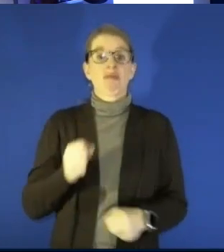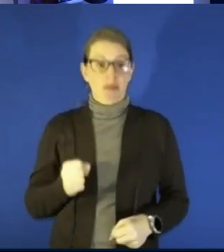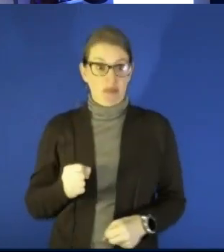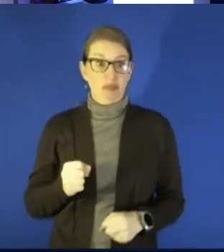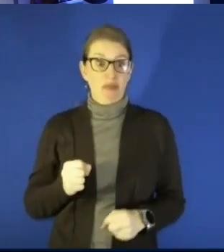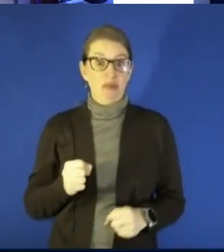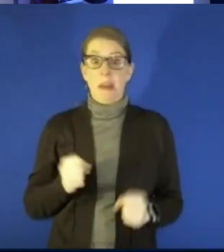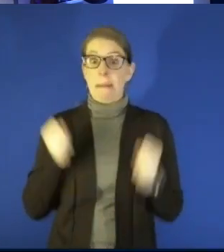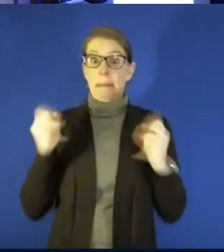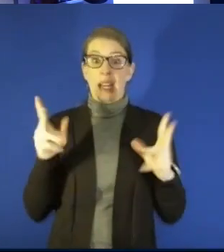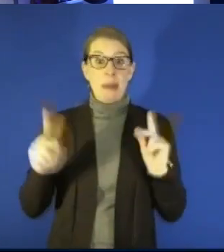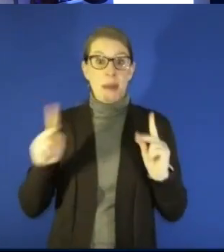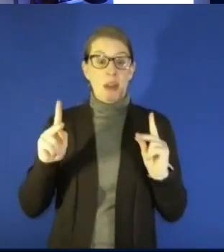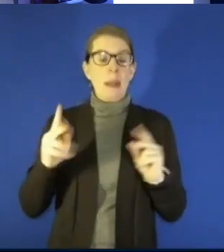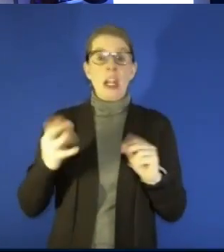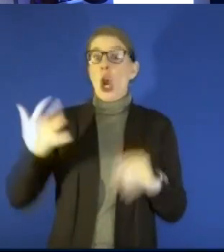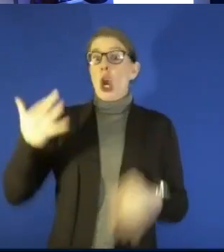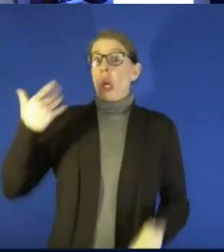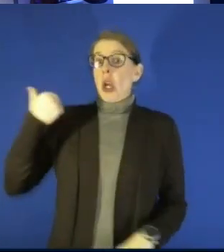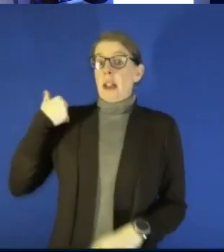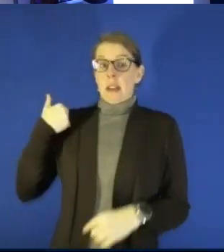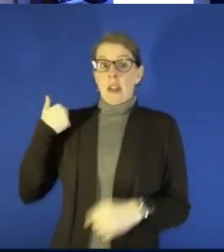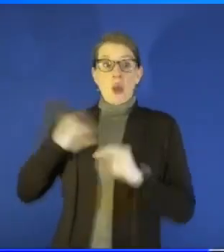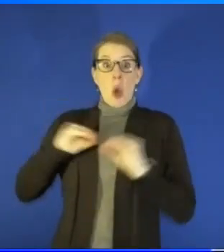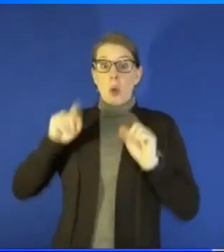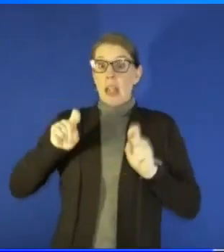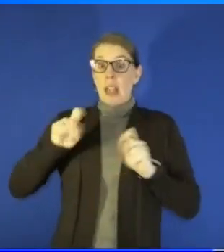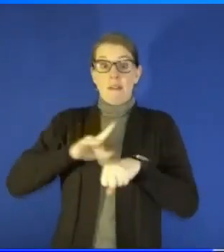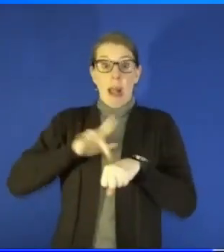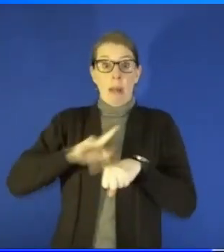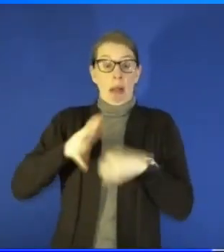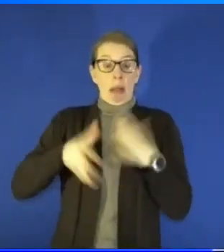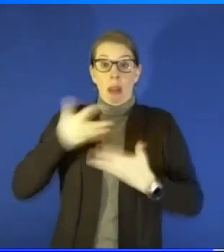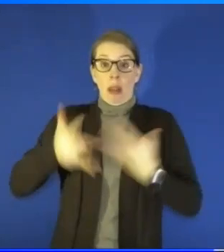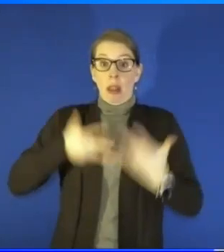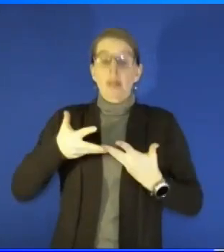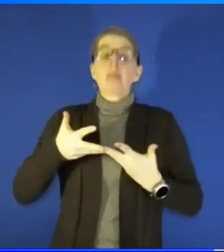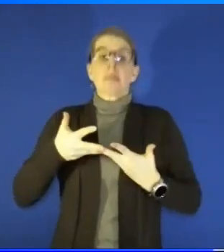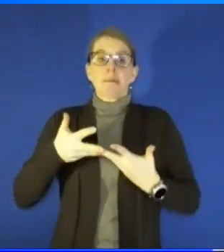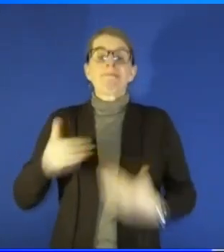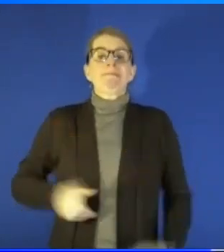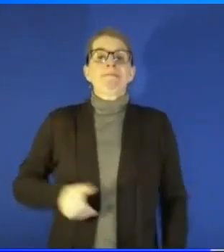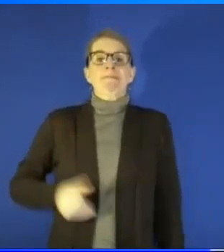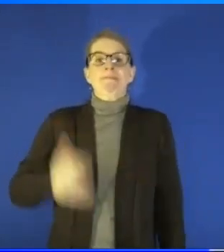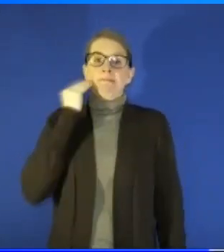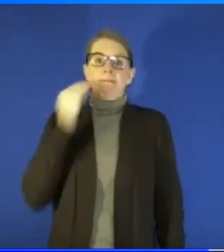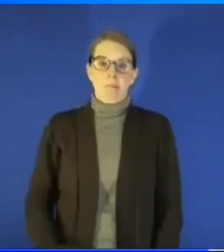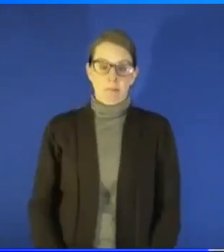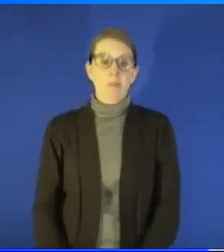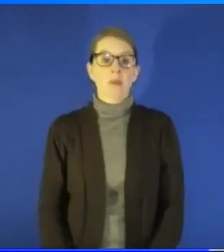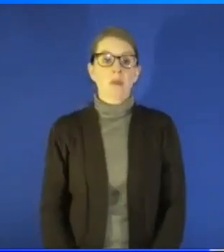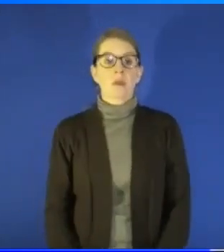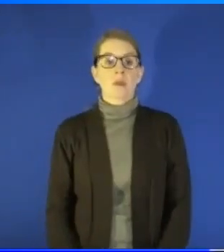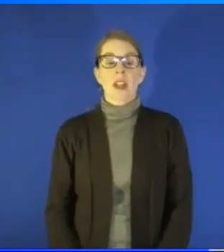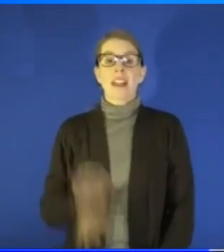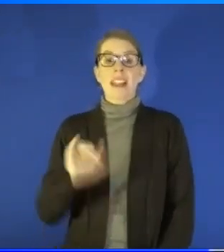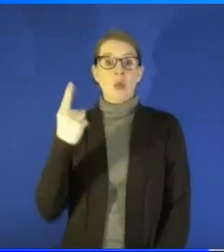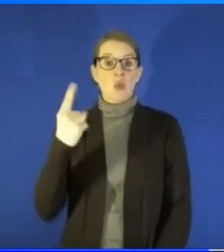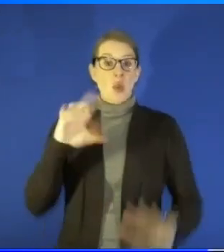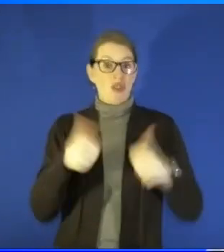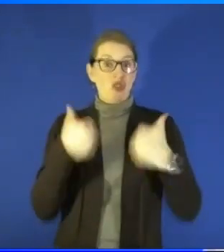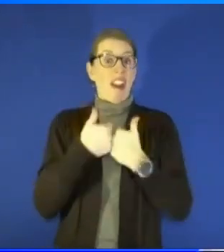early on in the pandemic when they weren't able to get tested? Yeah, no, definitely. I think this is one of our challenges is